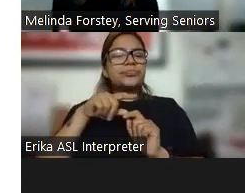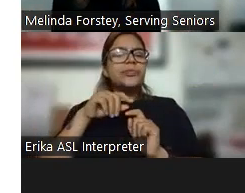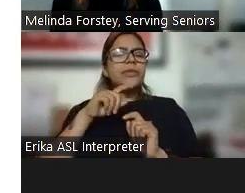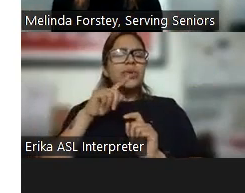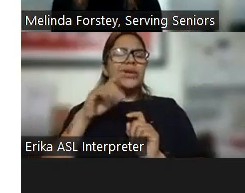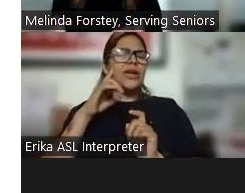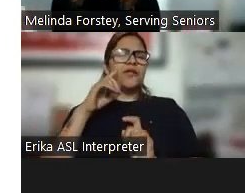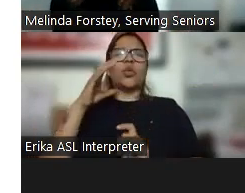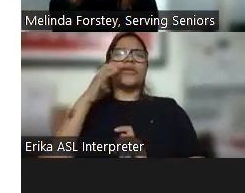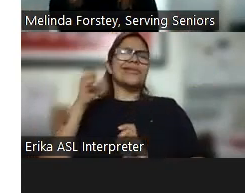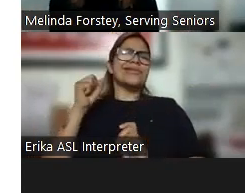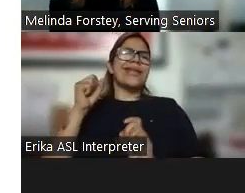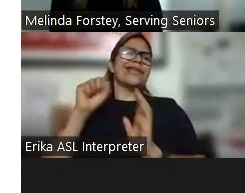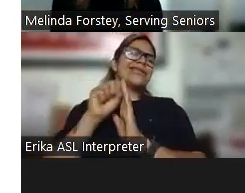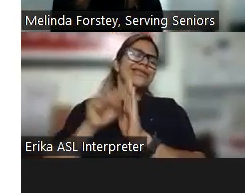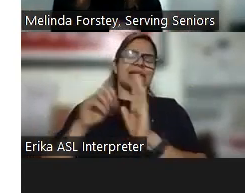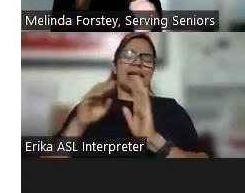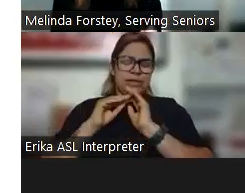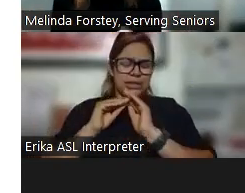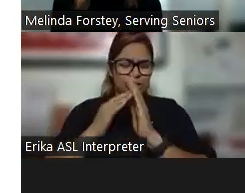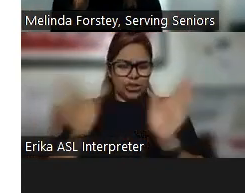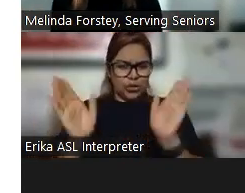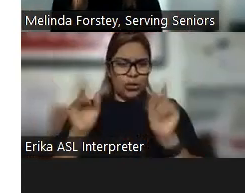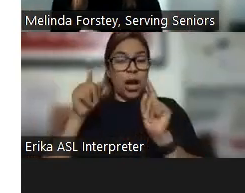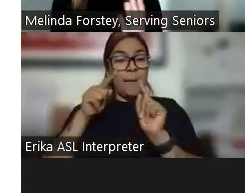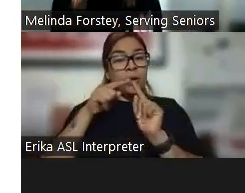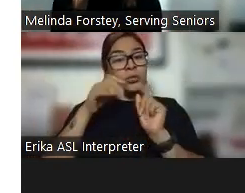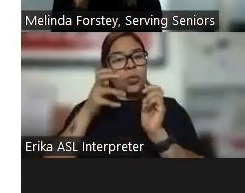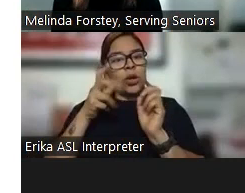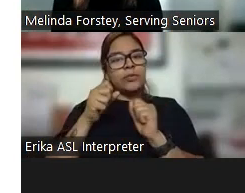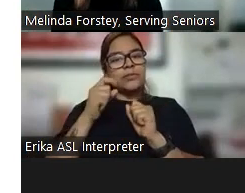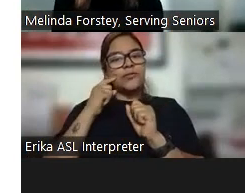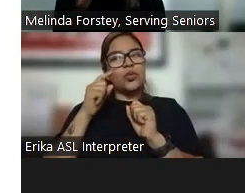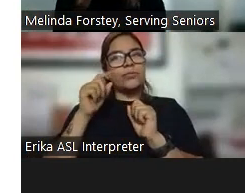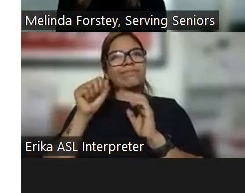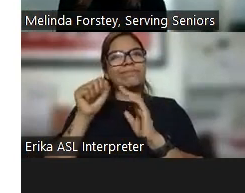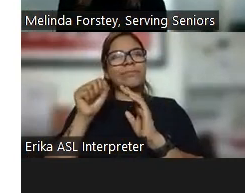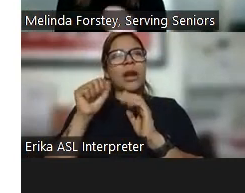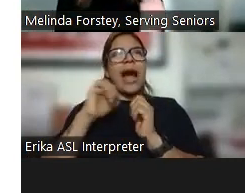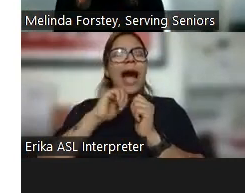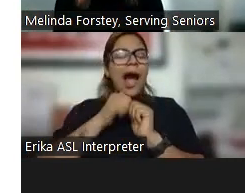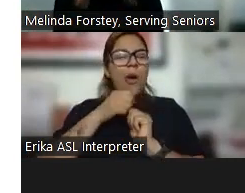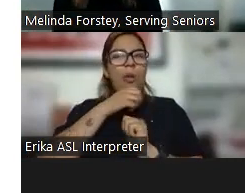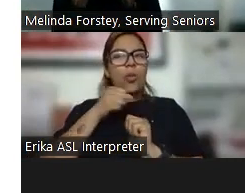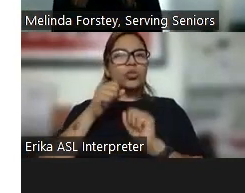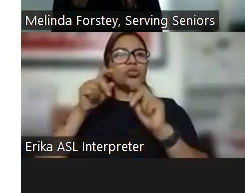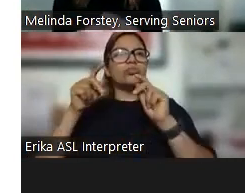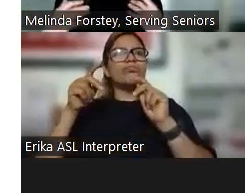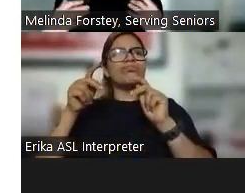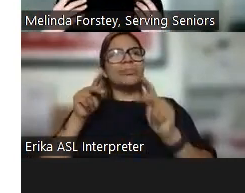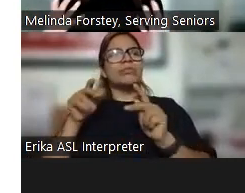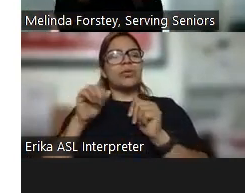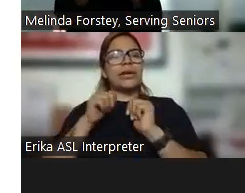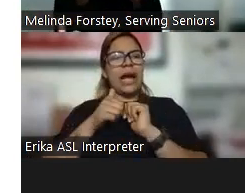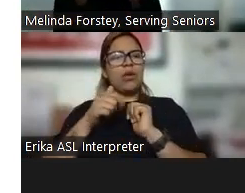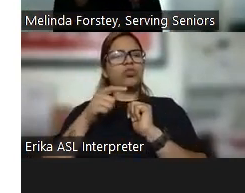state and country, really about the state of older adults. So our team met with a lot of